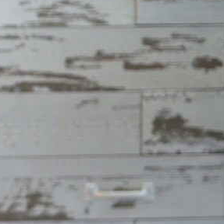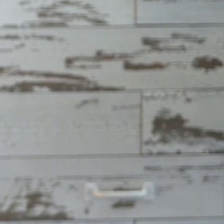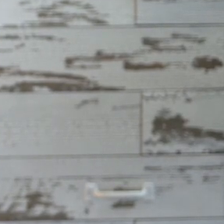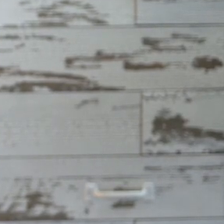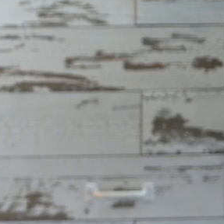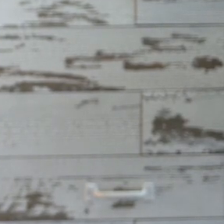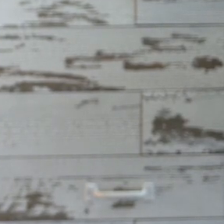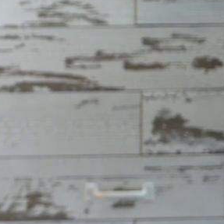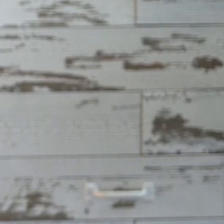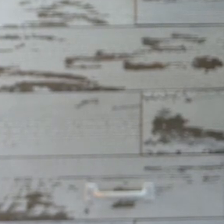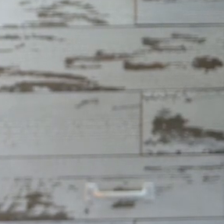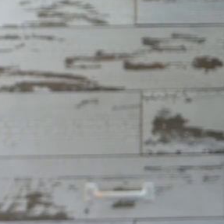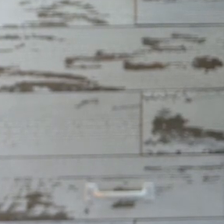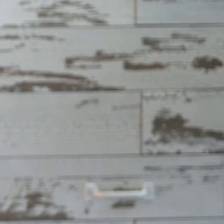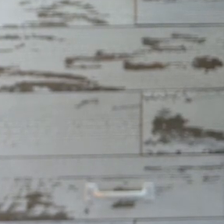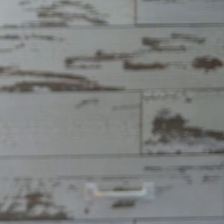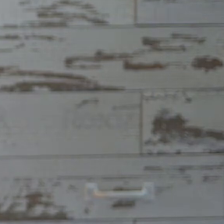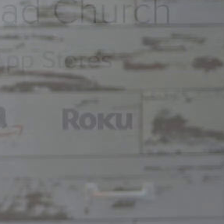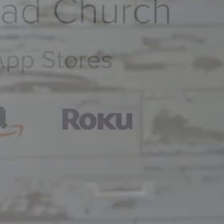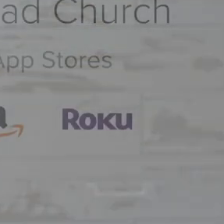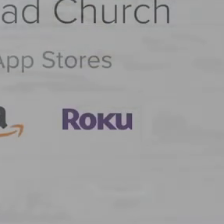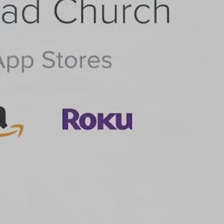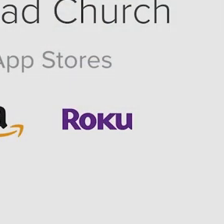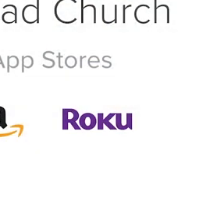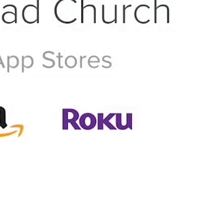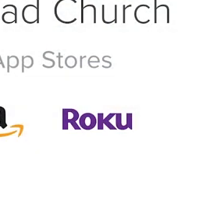information, you could find it on our Grace Road Church app.